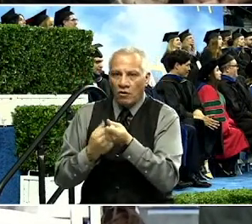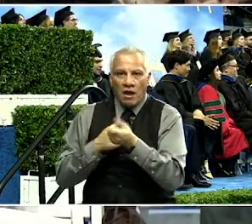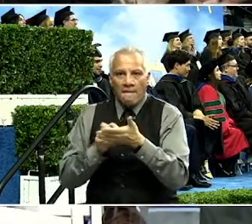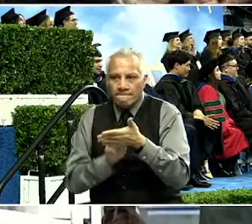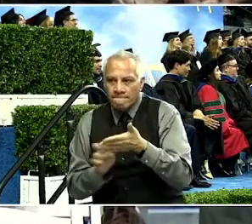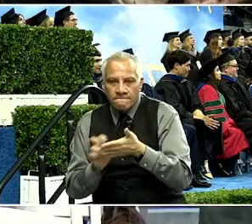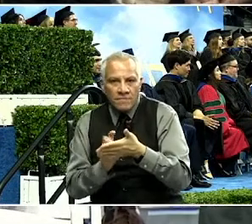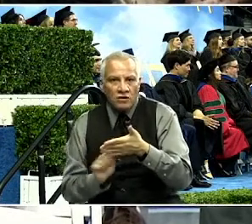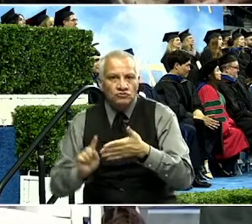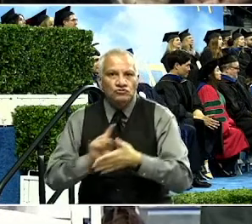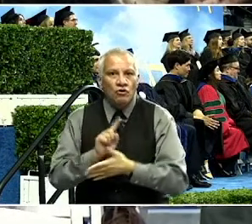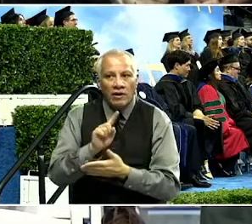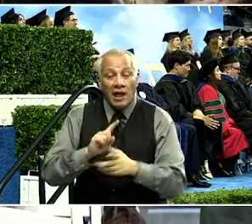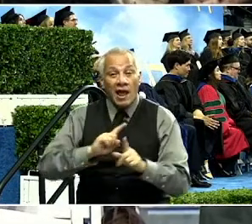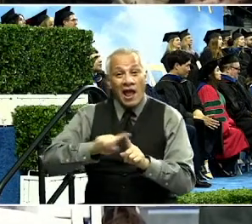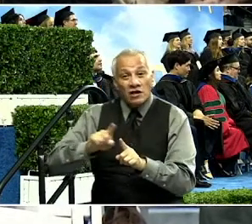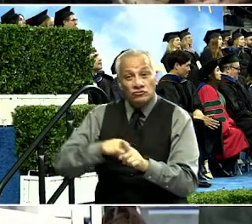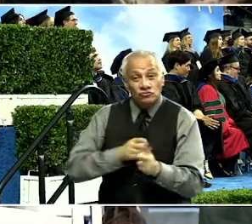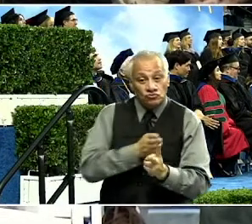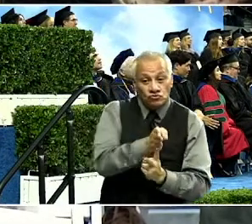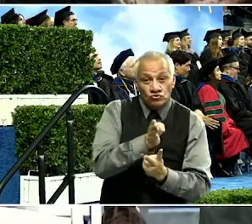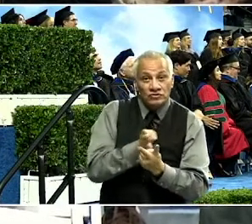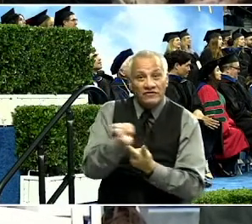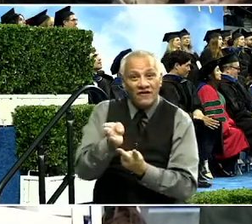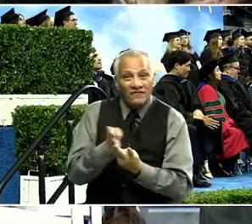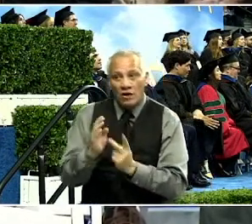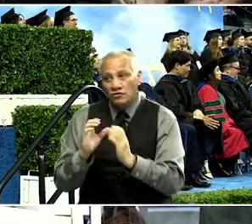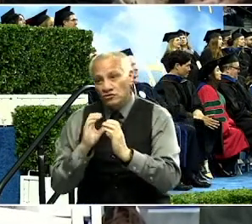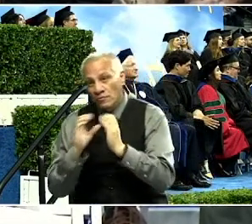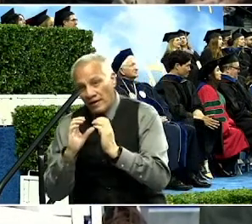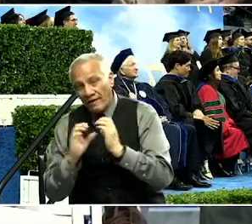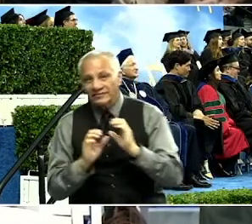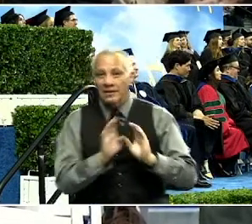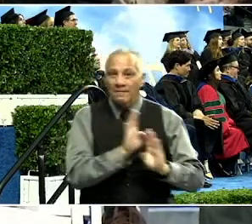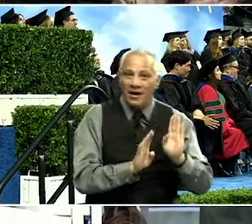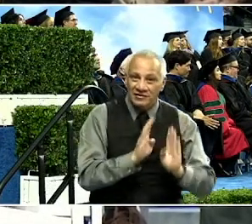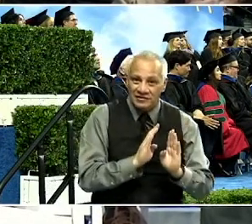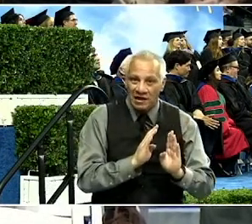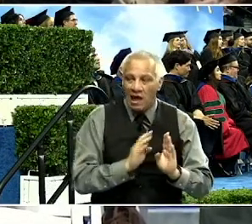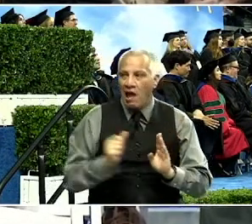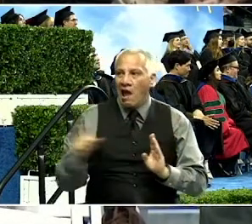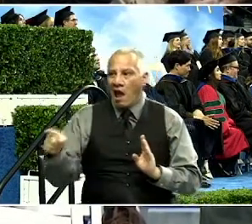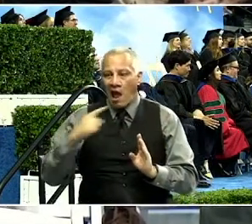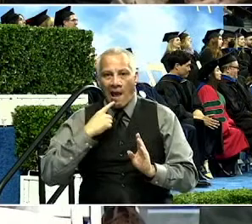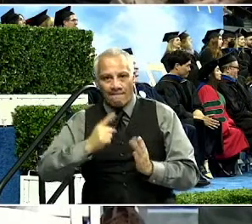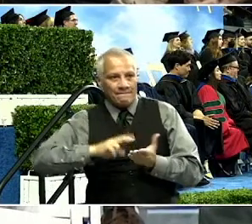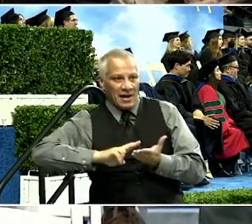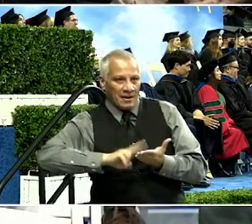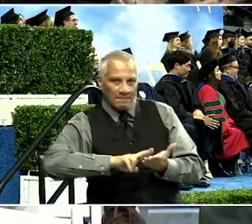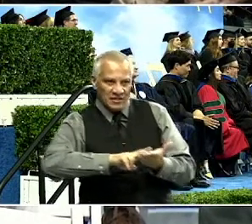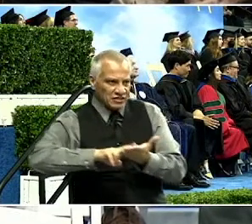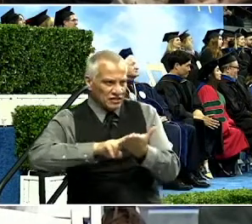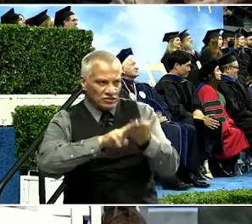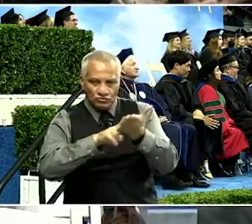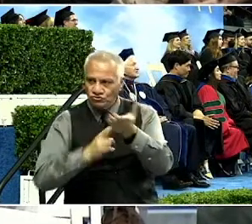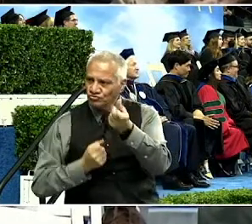interdisciplinary education in two very distinct fields, and for signing countless blue petitions to make that happen.